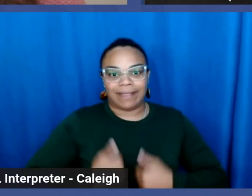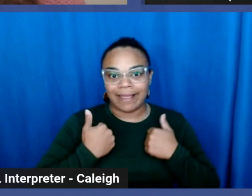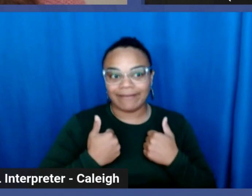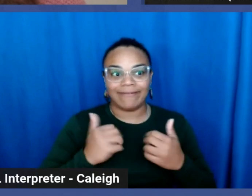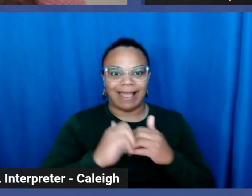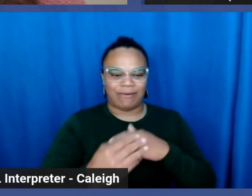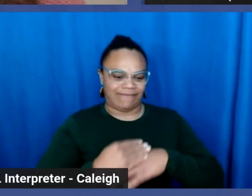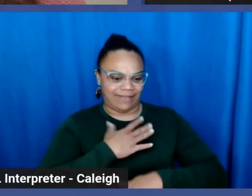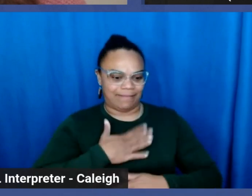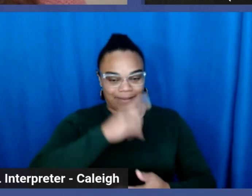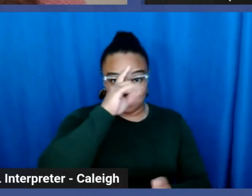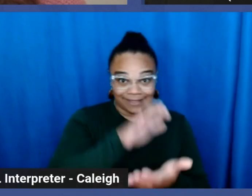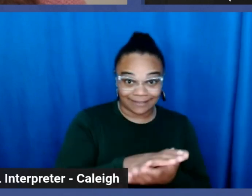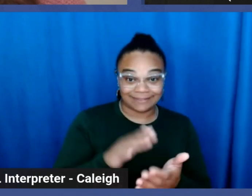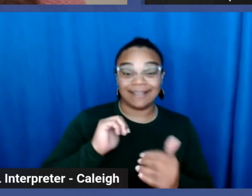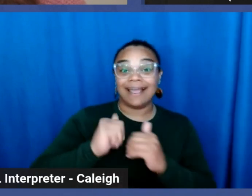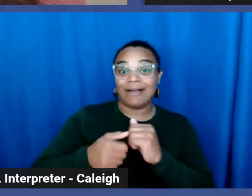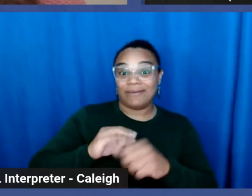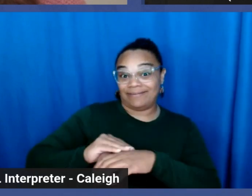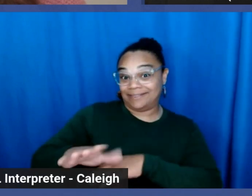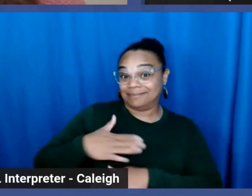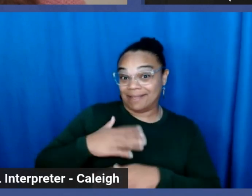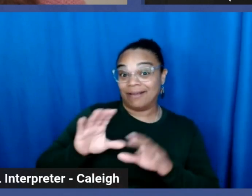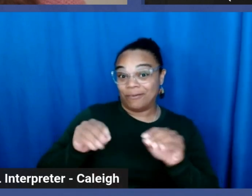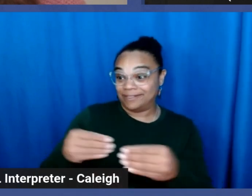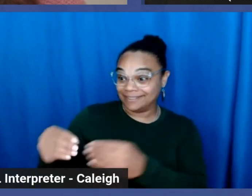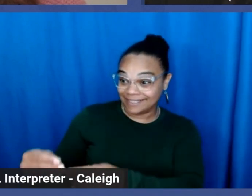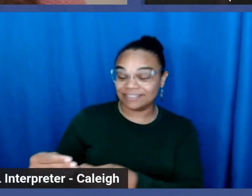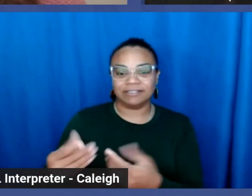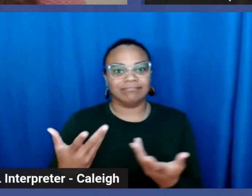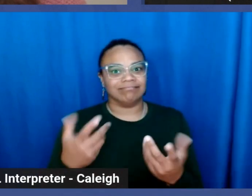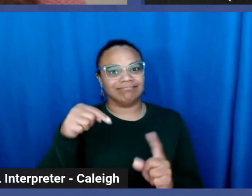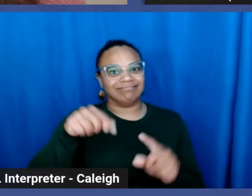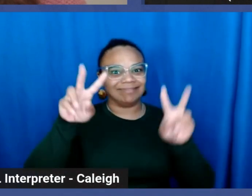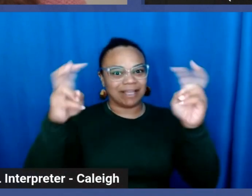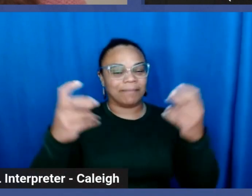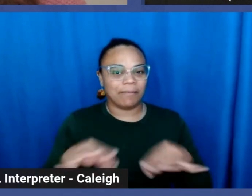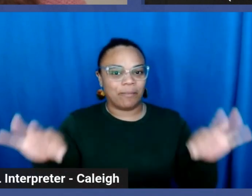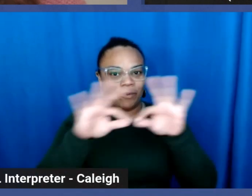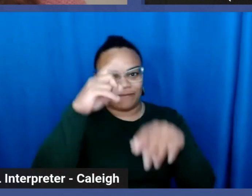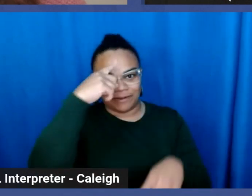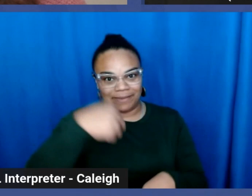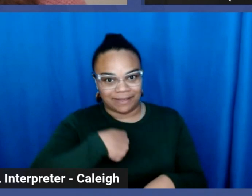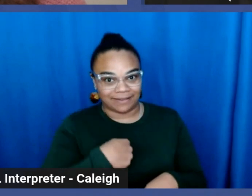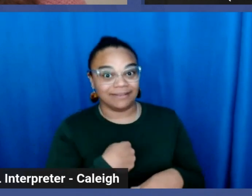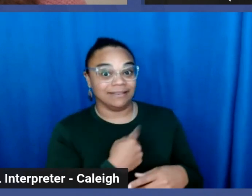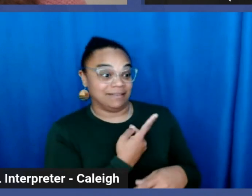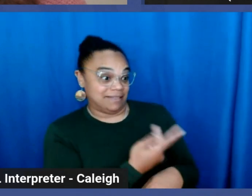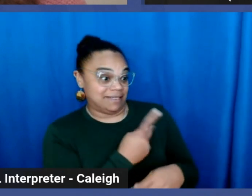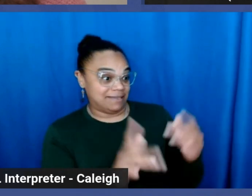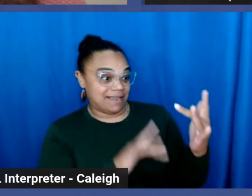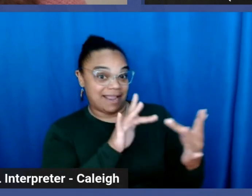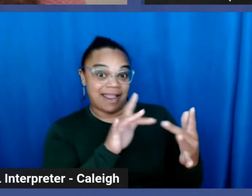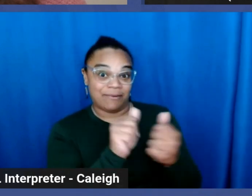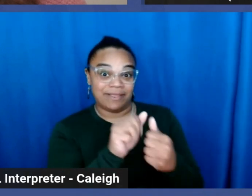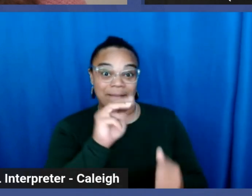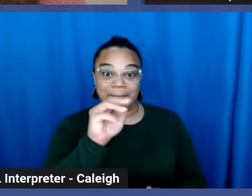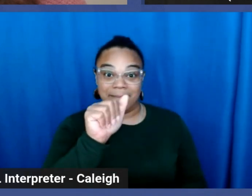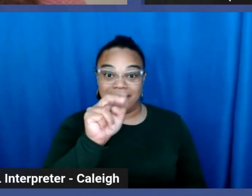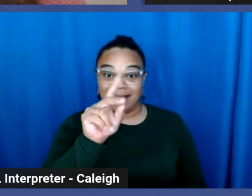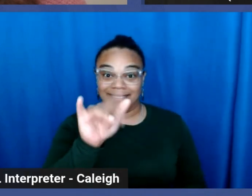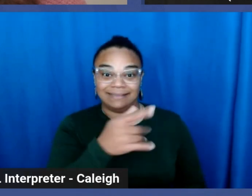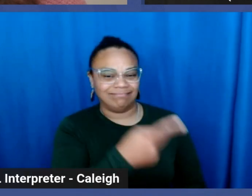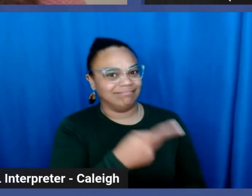beliefs, and my organizations is very important to me. So when Mandy and I connected, we got to work, and through